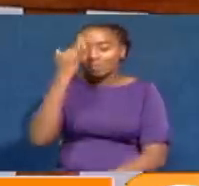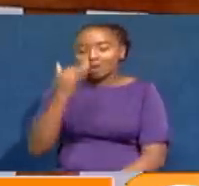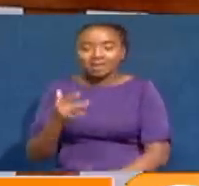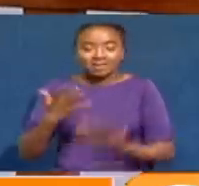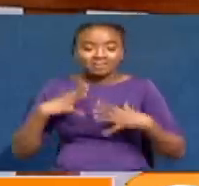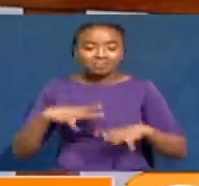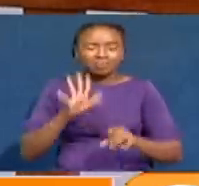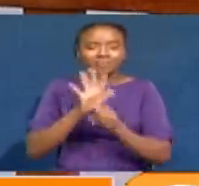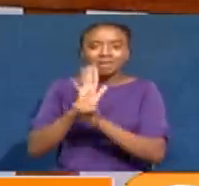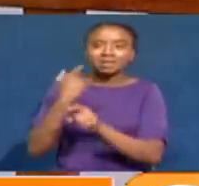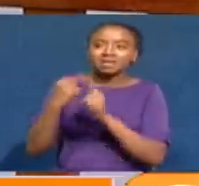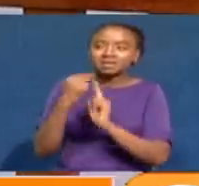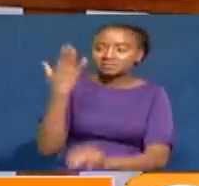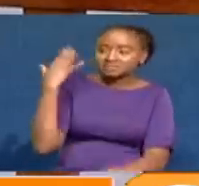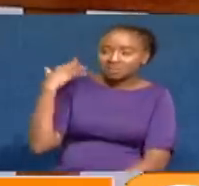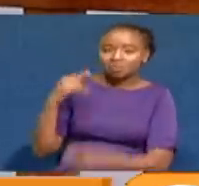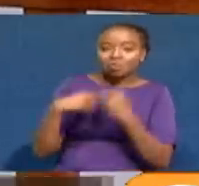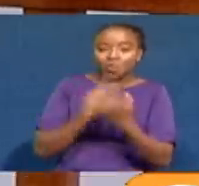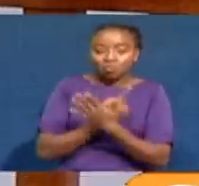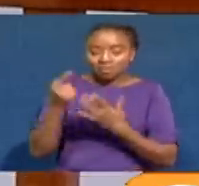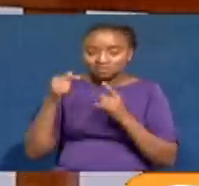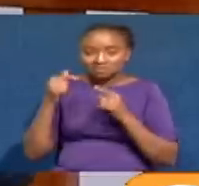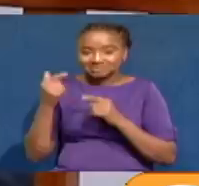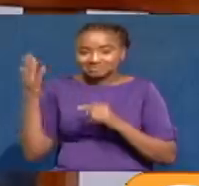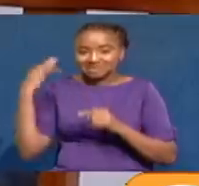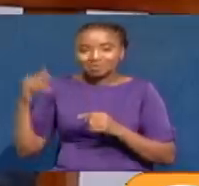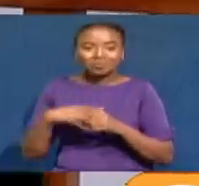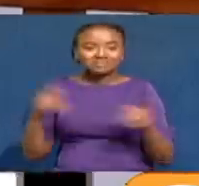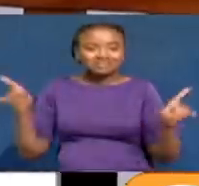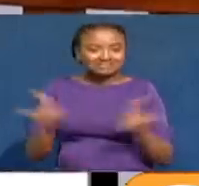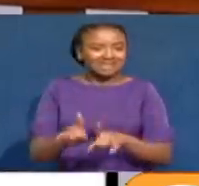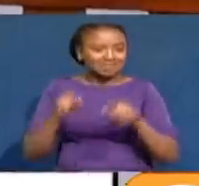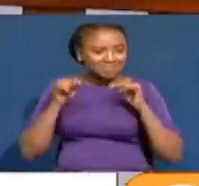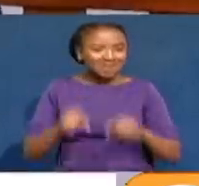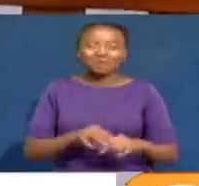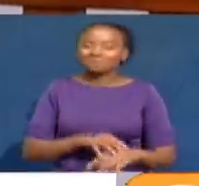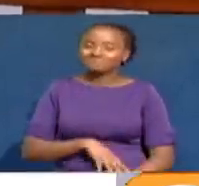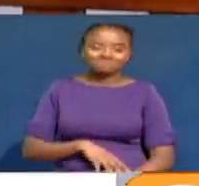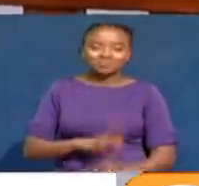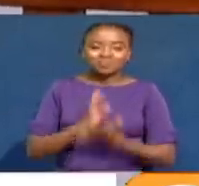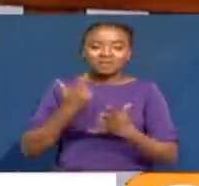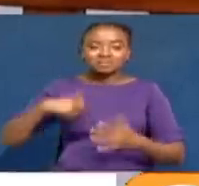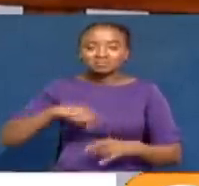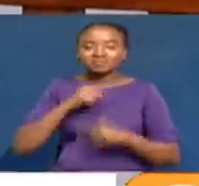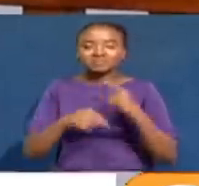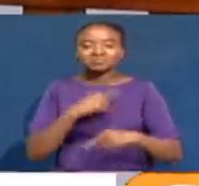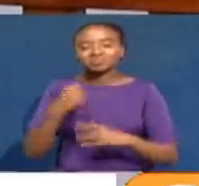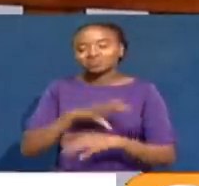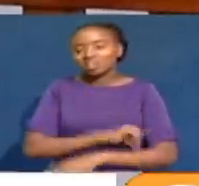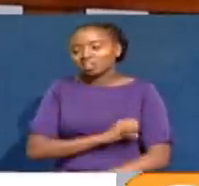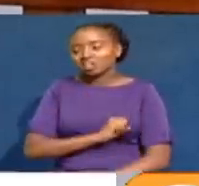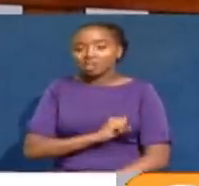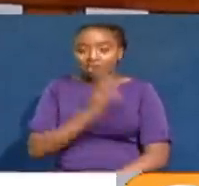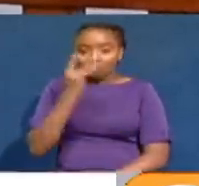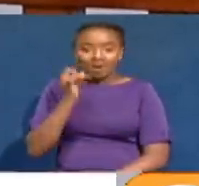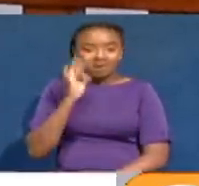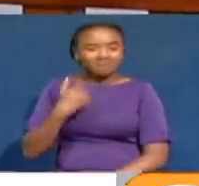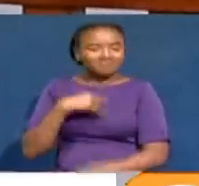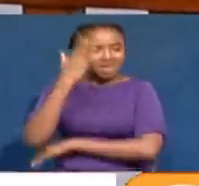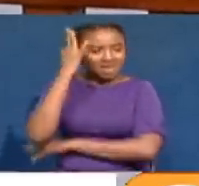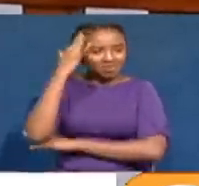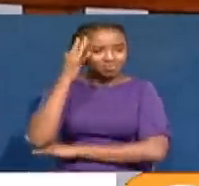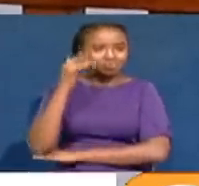saying 3 years ago or even last week are not the same things they are saying. They are not consistent. Some of us, we survive because we tell the truth. If I know I will not be